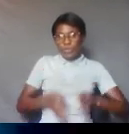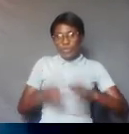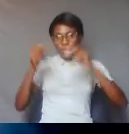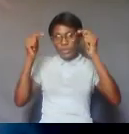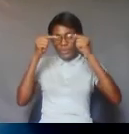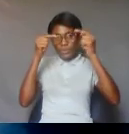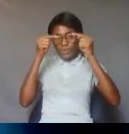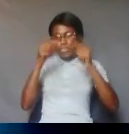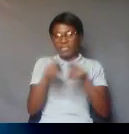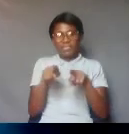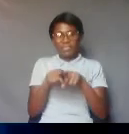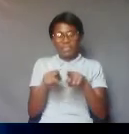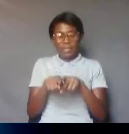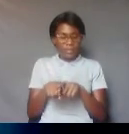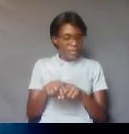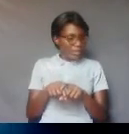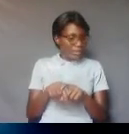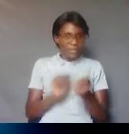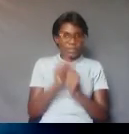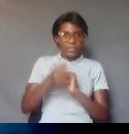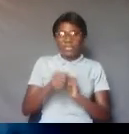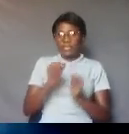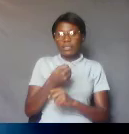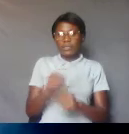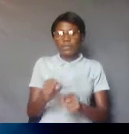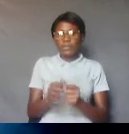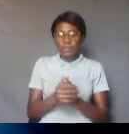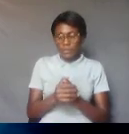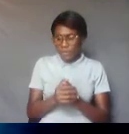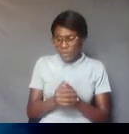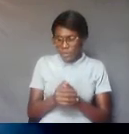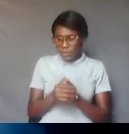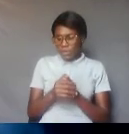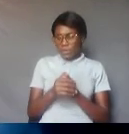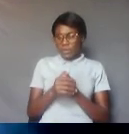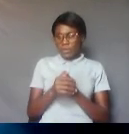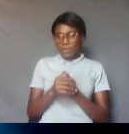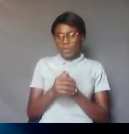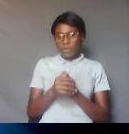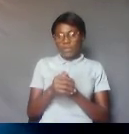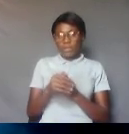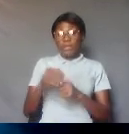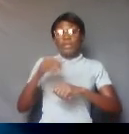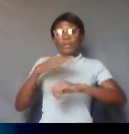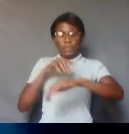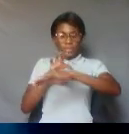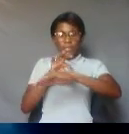no pigment in my skin, and no amount of prayer can heal that for me. And also the notion